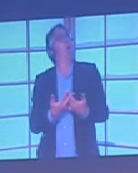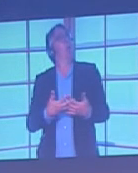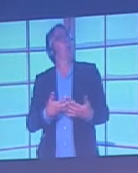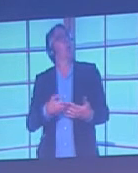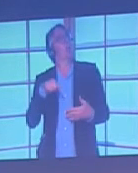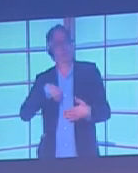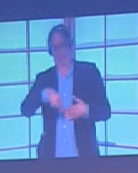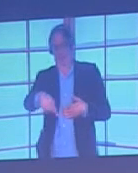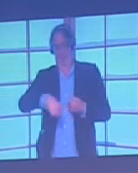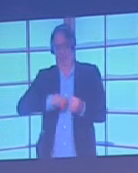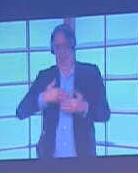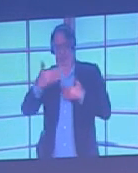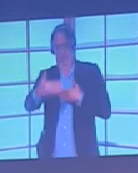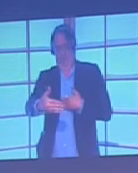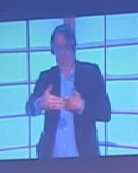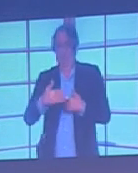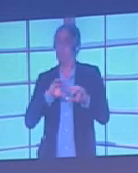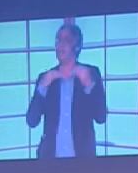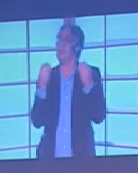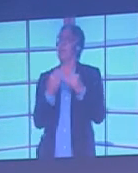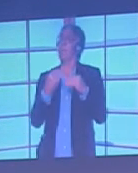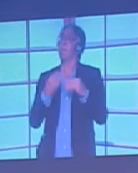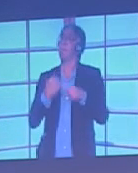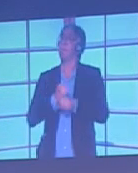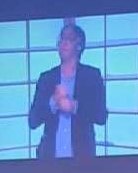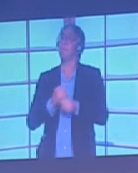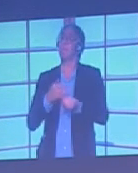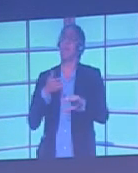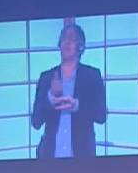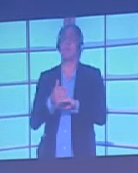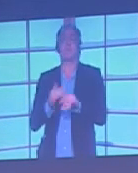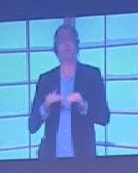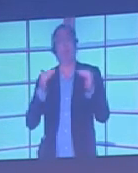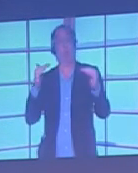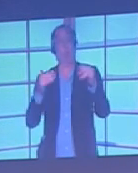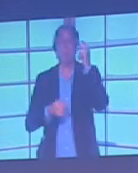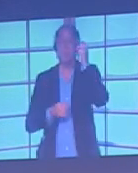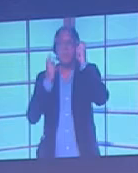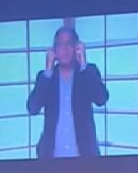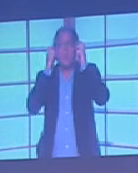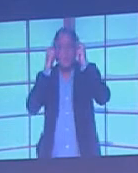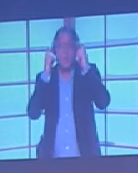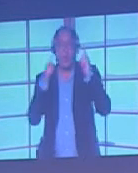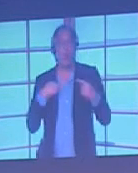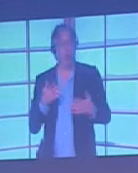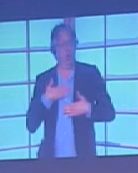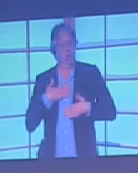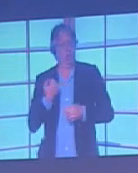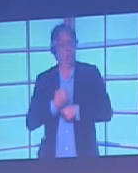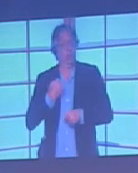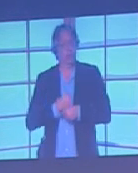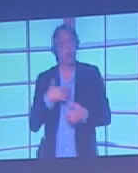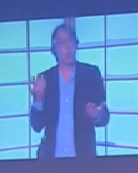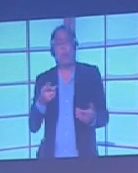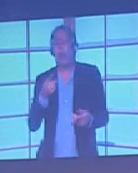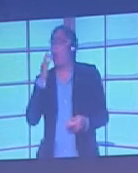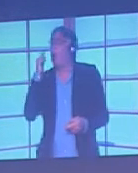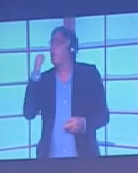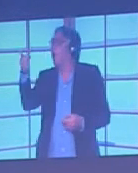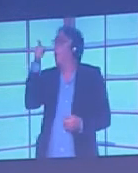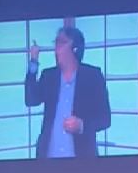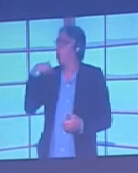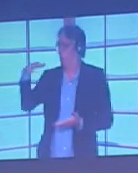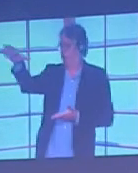stadium? Our job is to share best practice and ideas and to motivate. It's